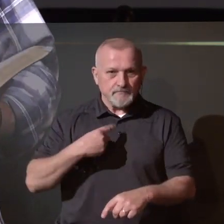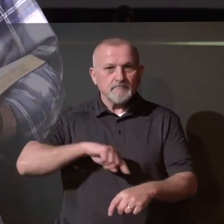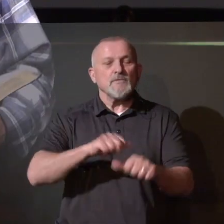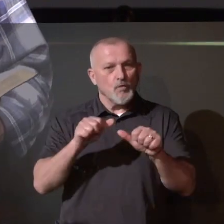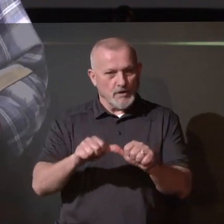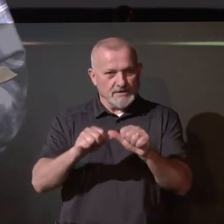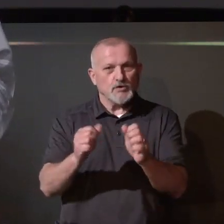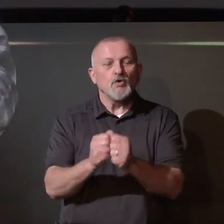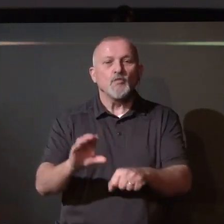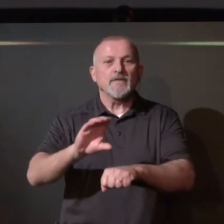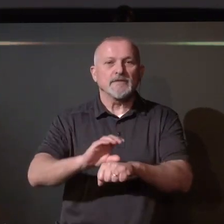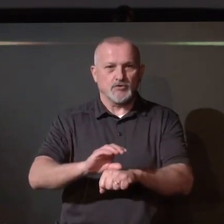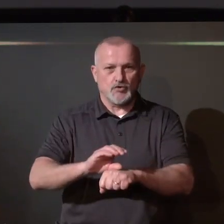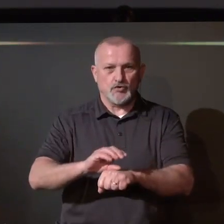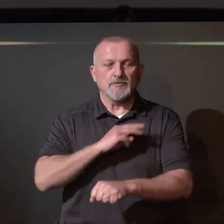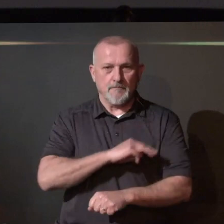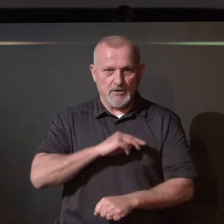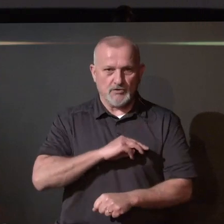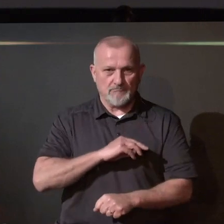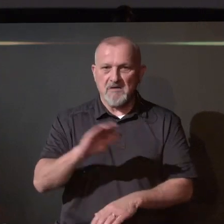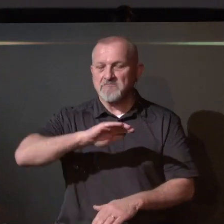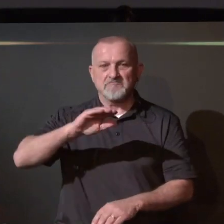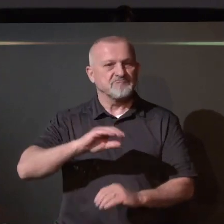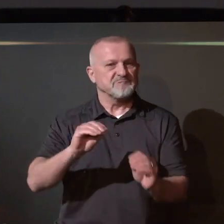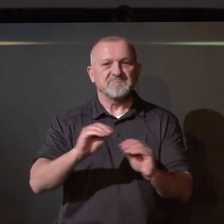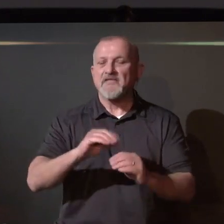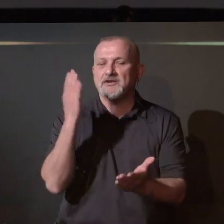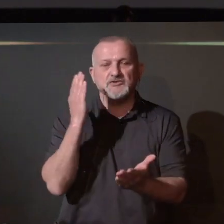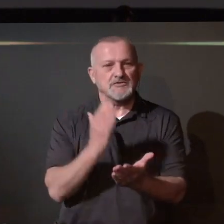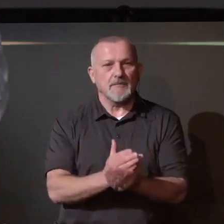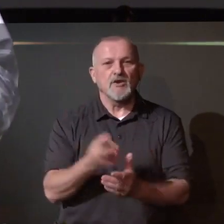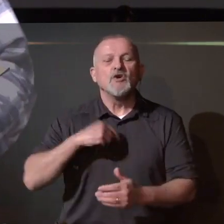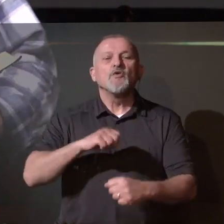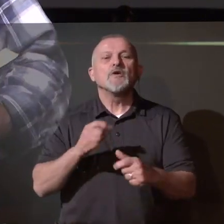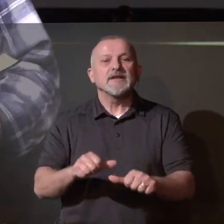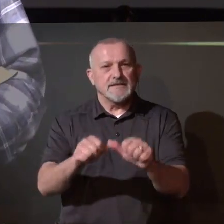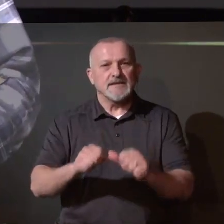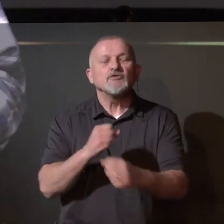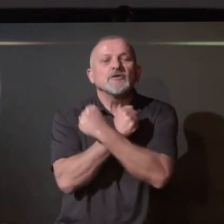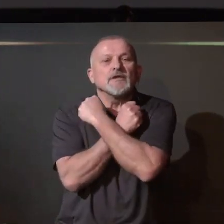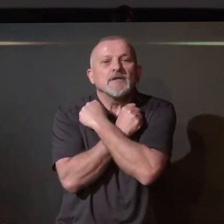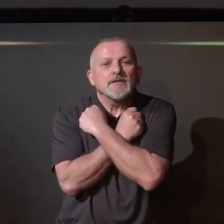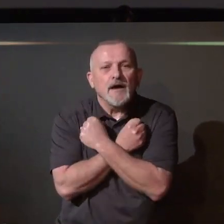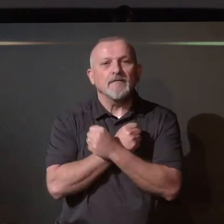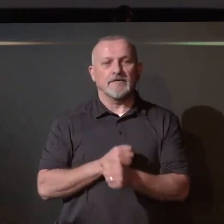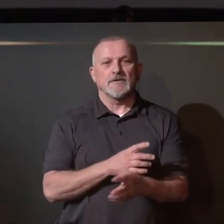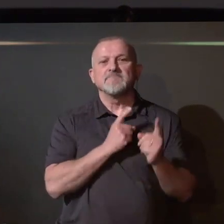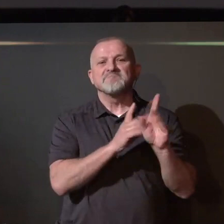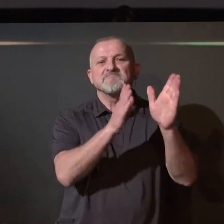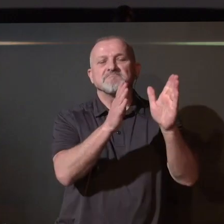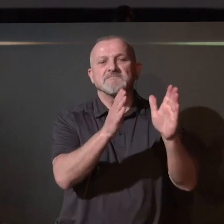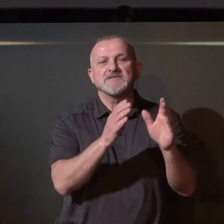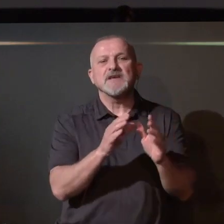mission of the church. Nothing stops. We continue to minister to people. We continue to love people. We continue to disciple. We